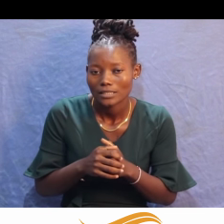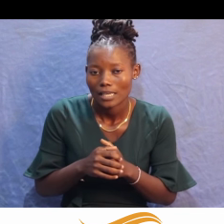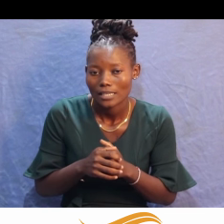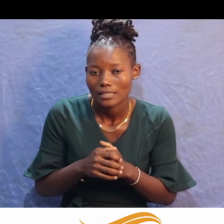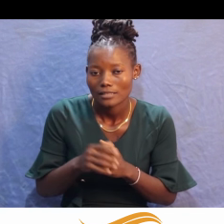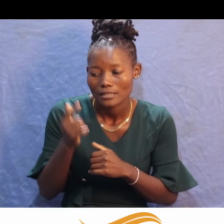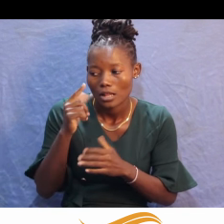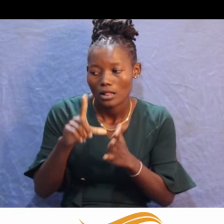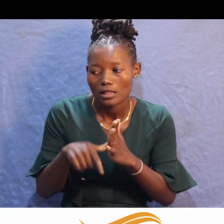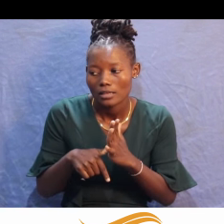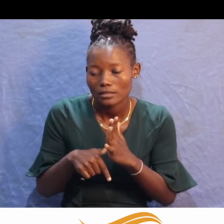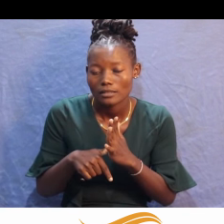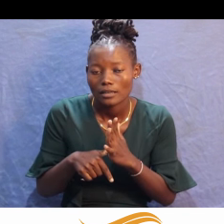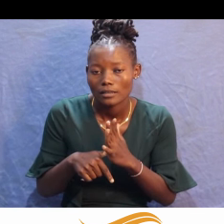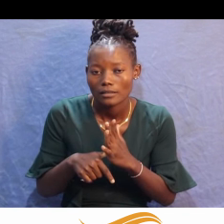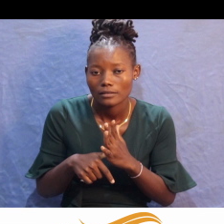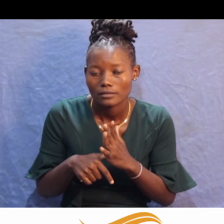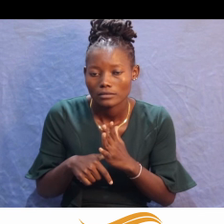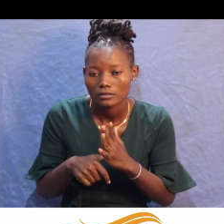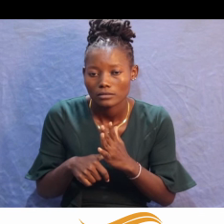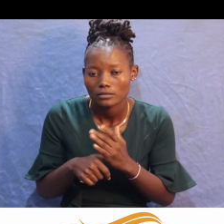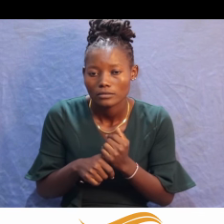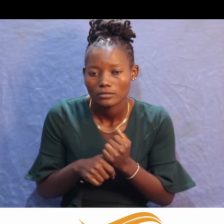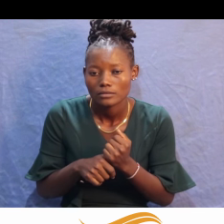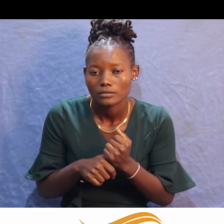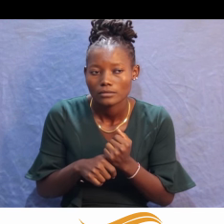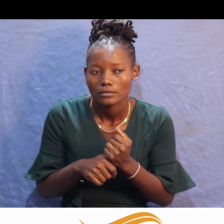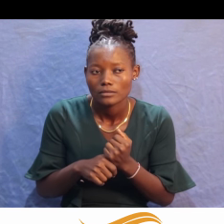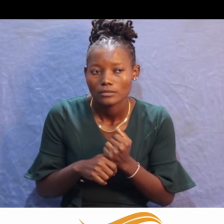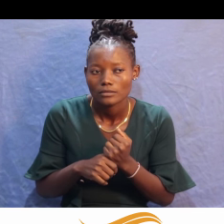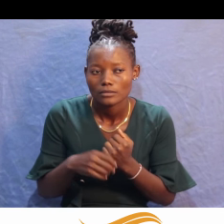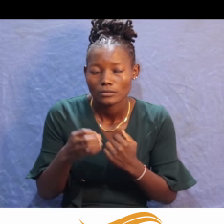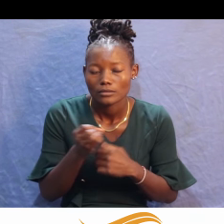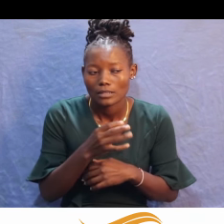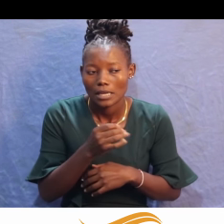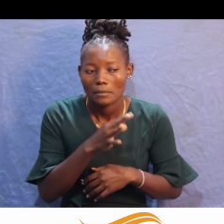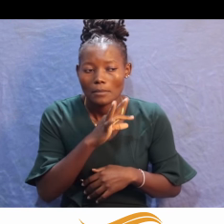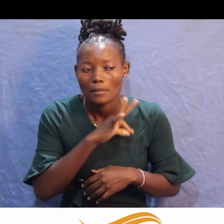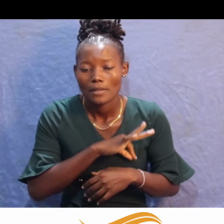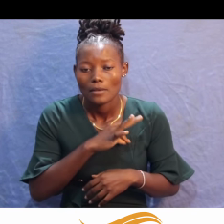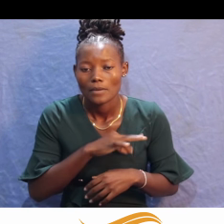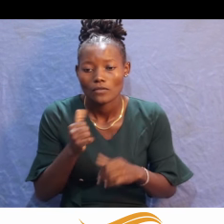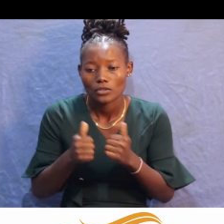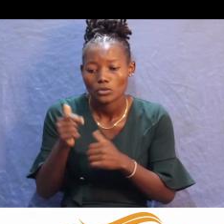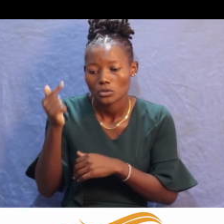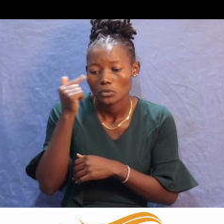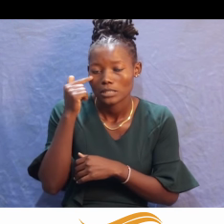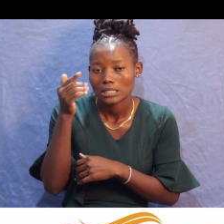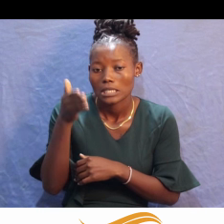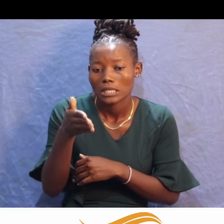later. And we'll glean these benefits that we see on the screen